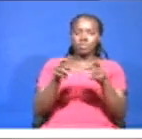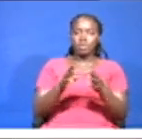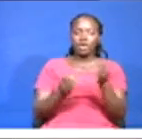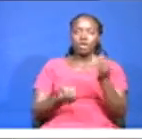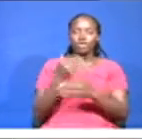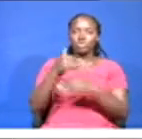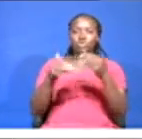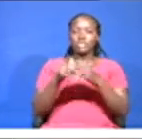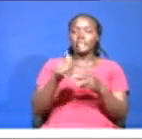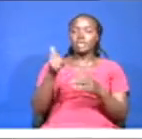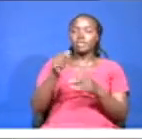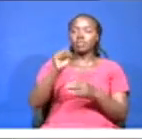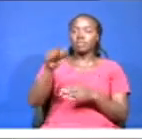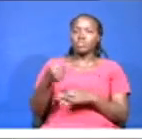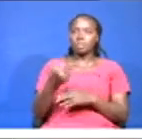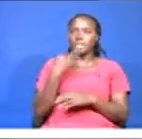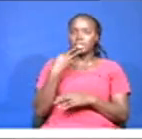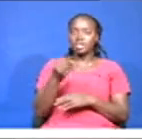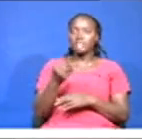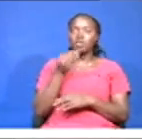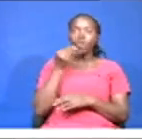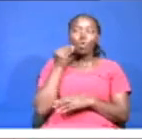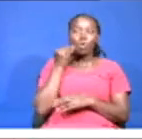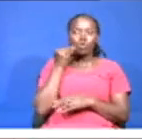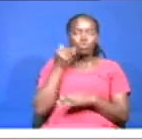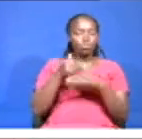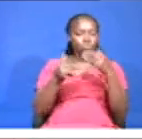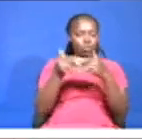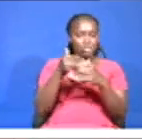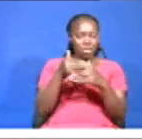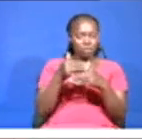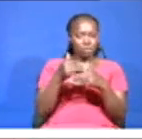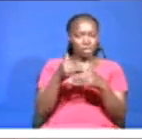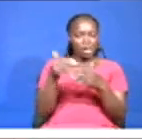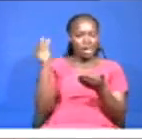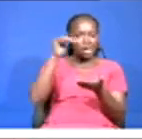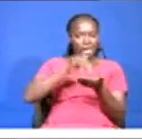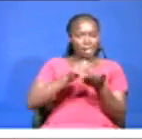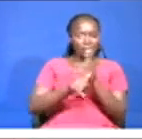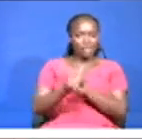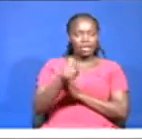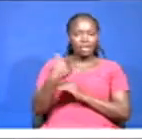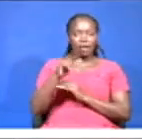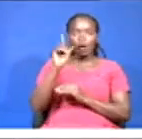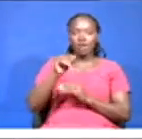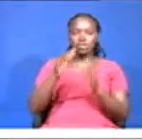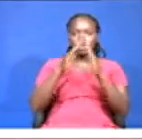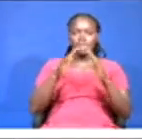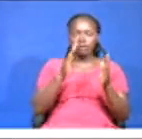another 5,300 homes, construction of homes, again under our affordable housing